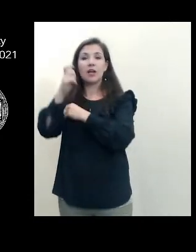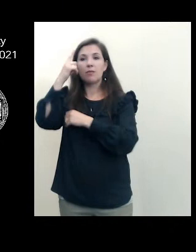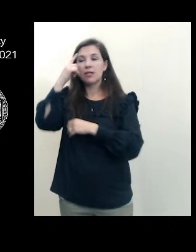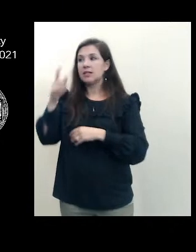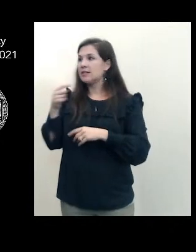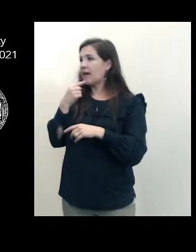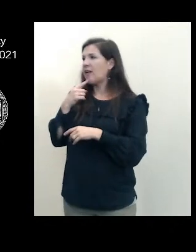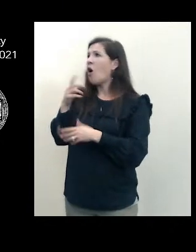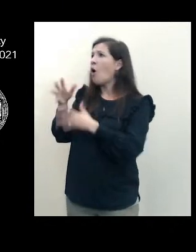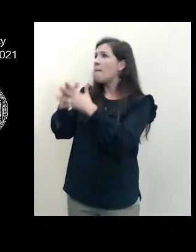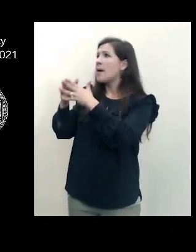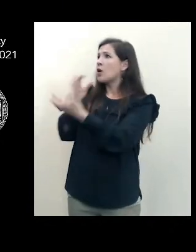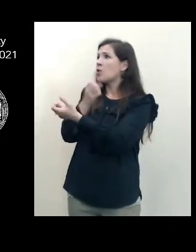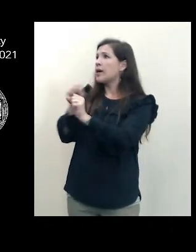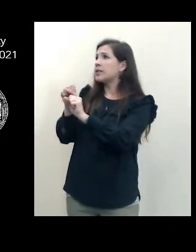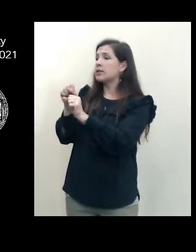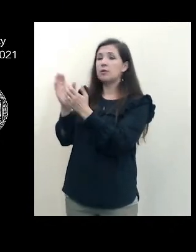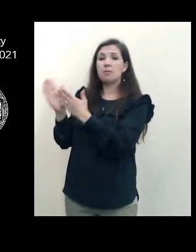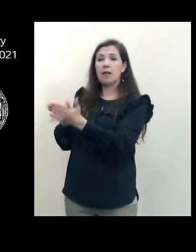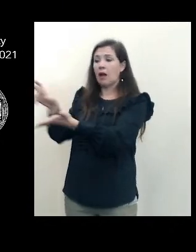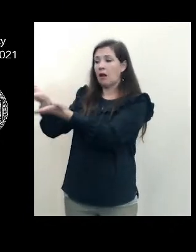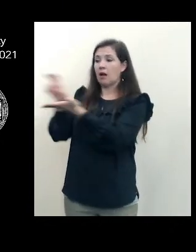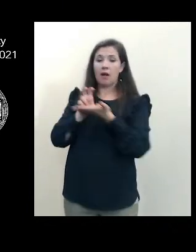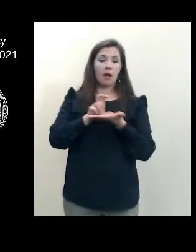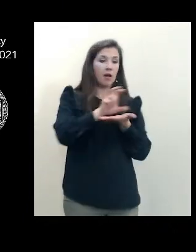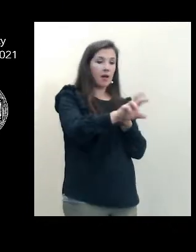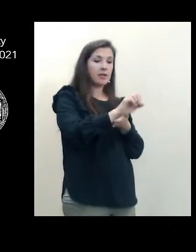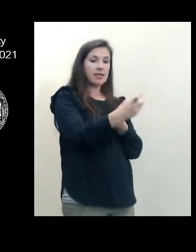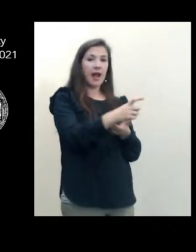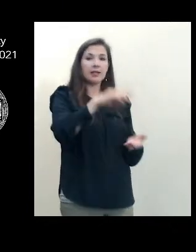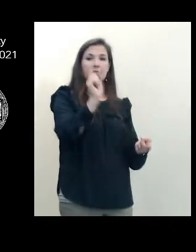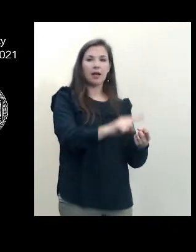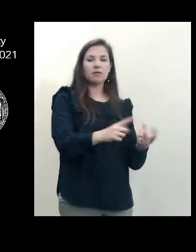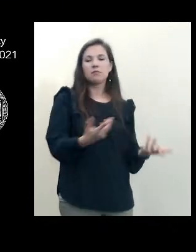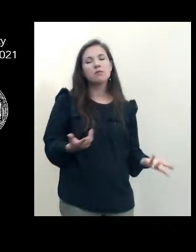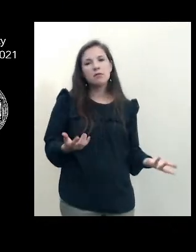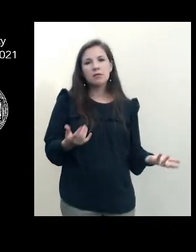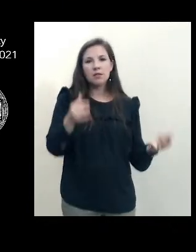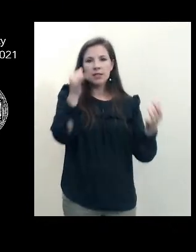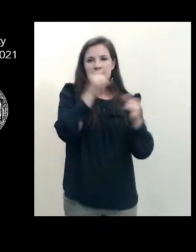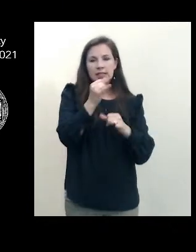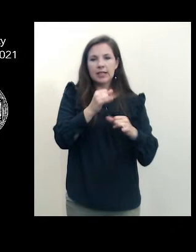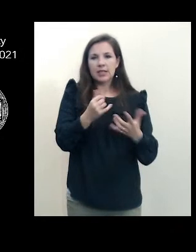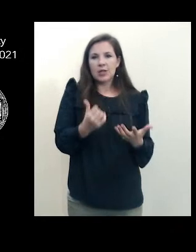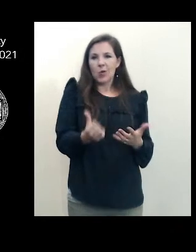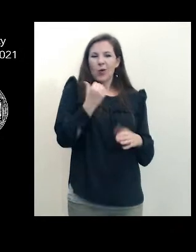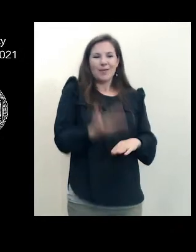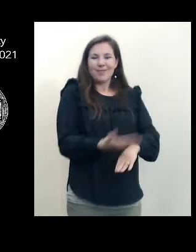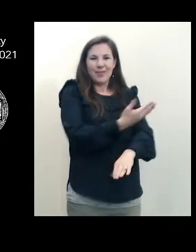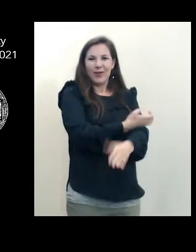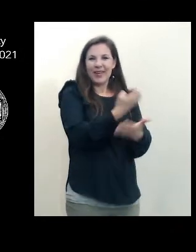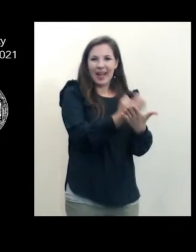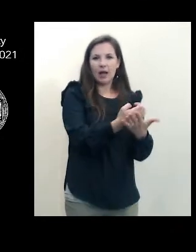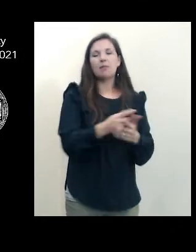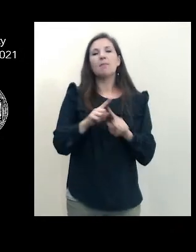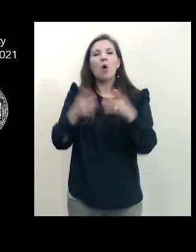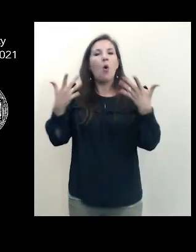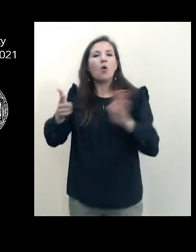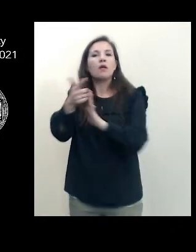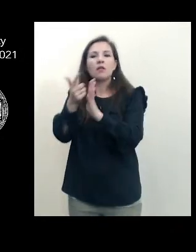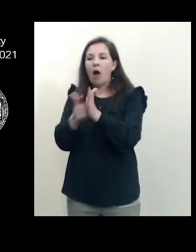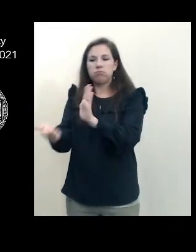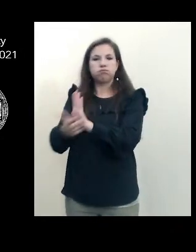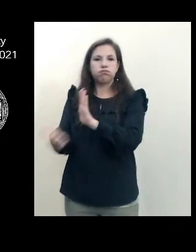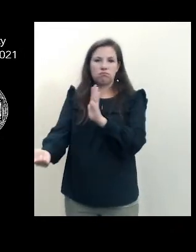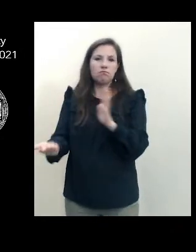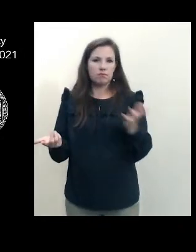we got from the American Rescue Plan back in a tax cut. Well, that would be silly because we wouldn't be stimulating our economy, but it's prohibited under the law,